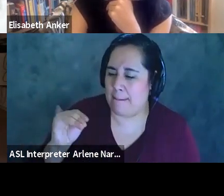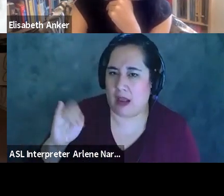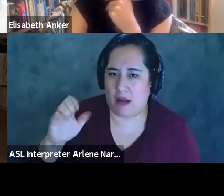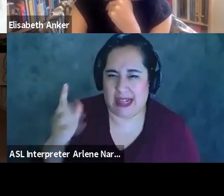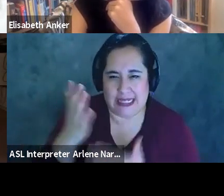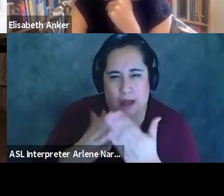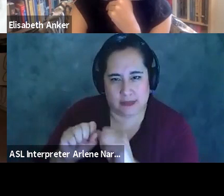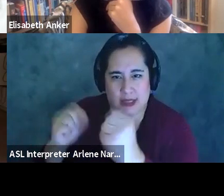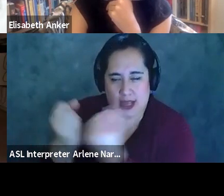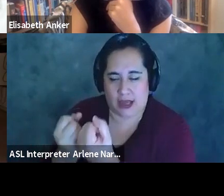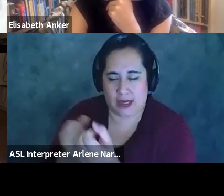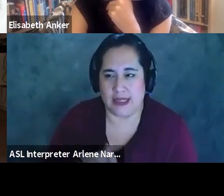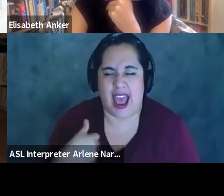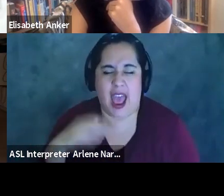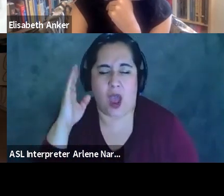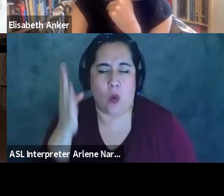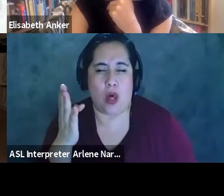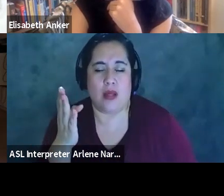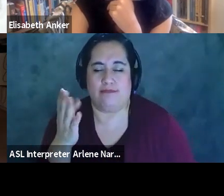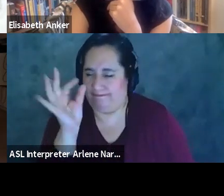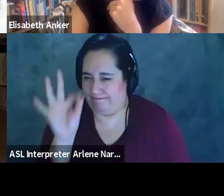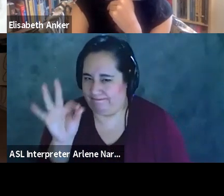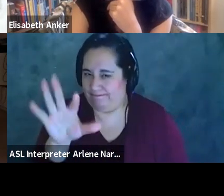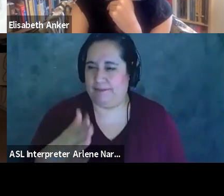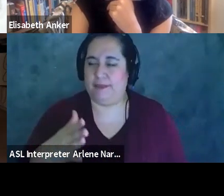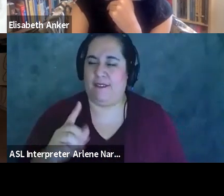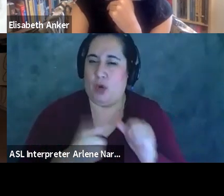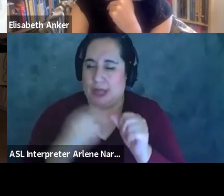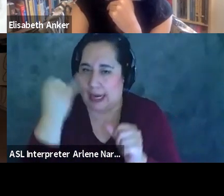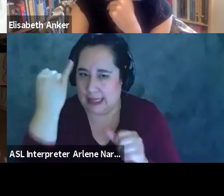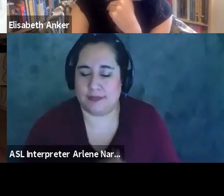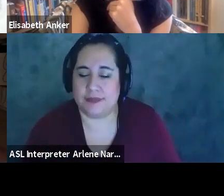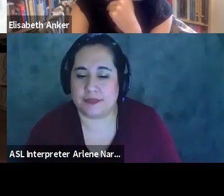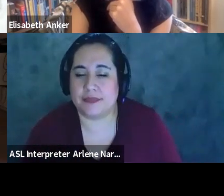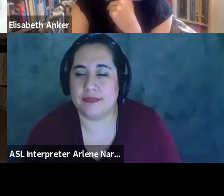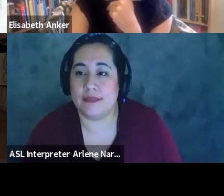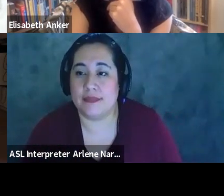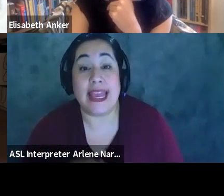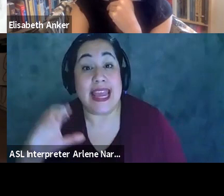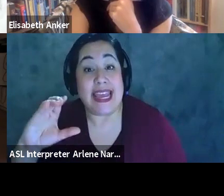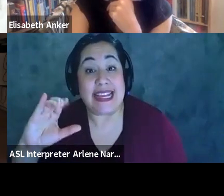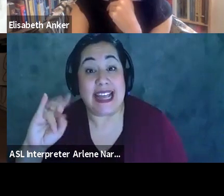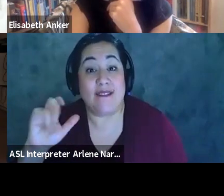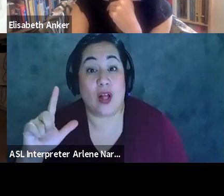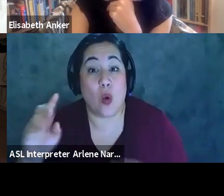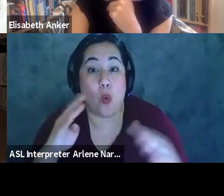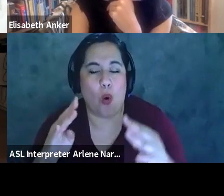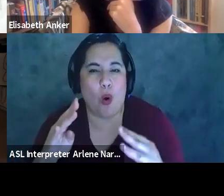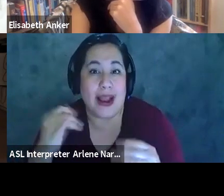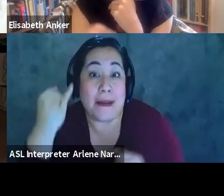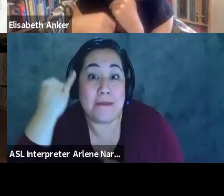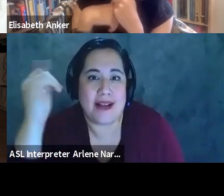societies. So I would put forward, first of all, the idea that civil war is like witchcraft.